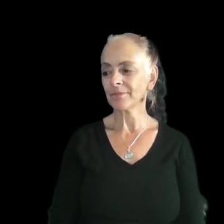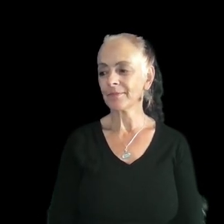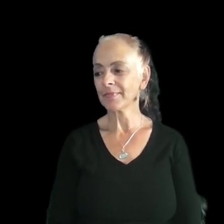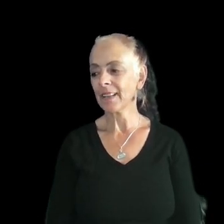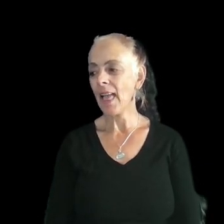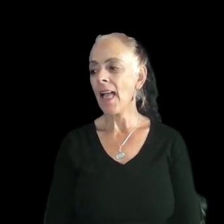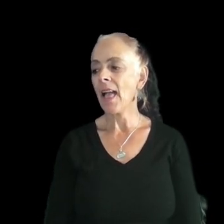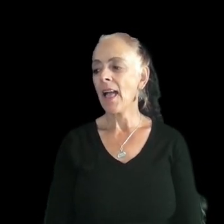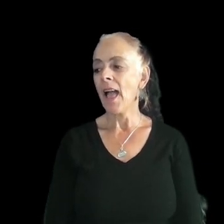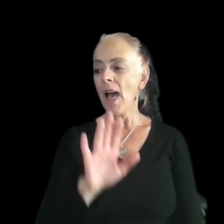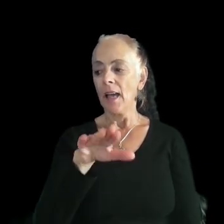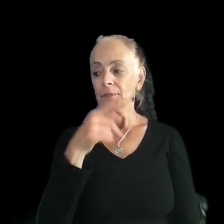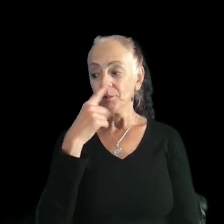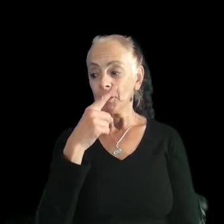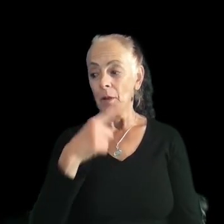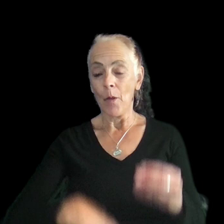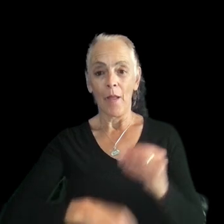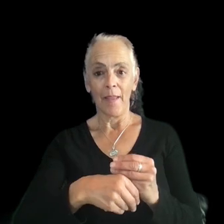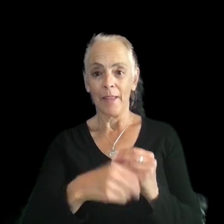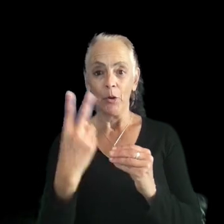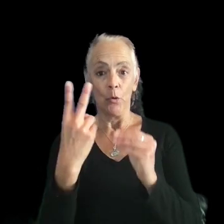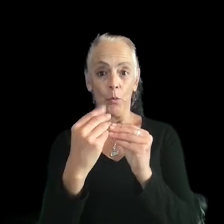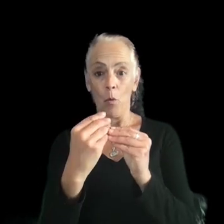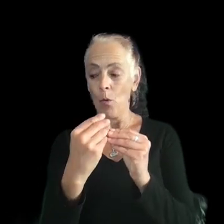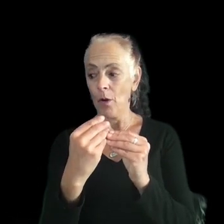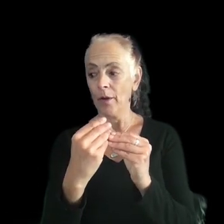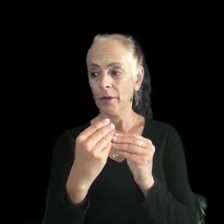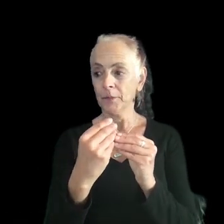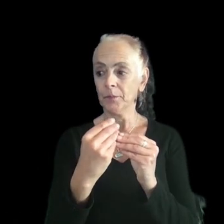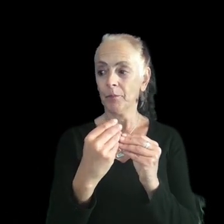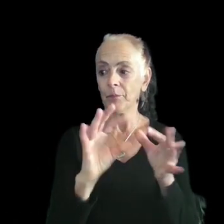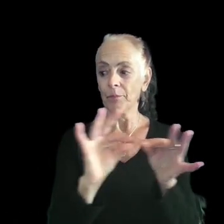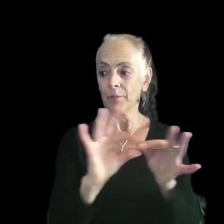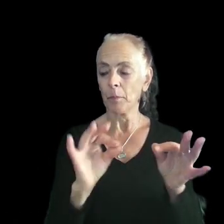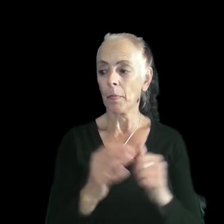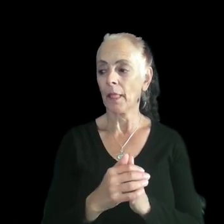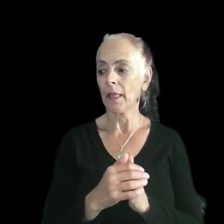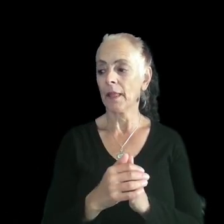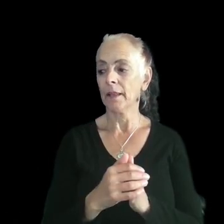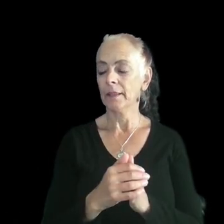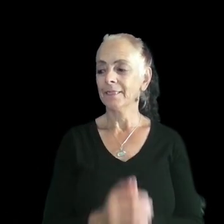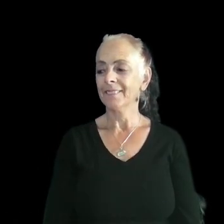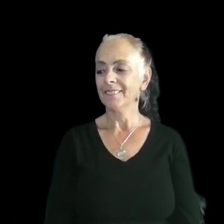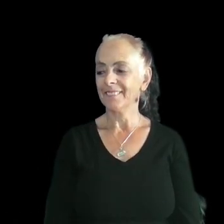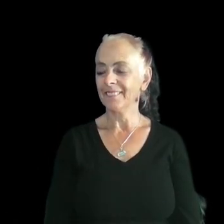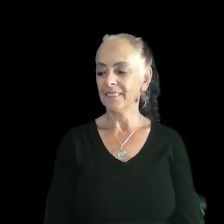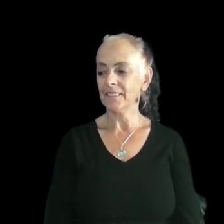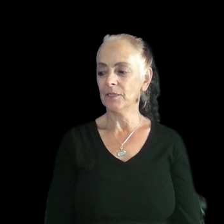okay hey can i can i add two more challenges go for it